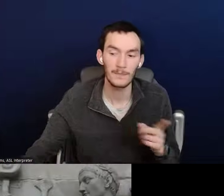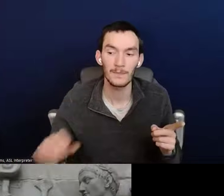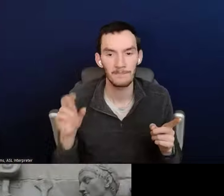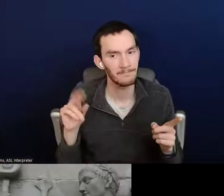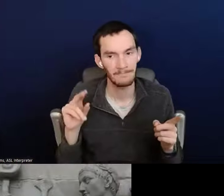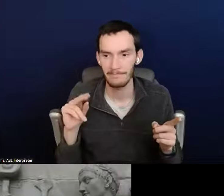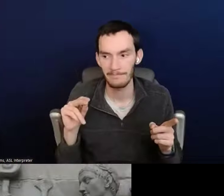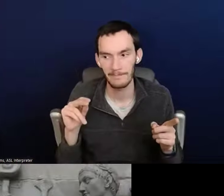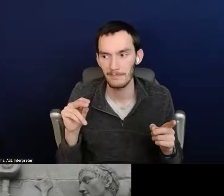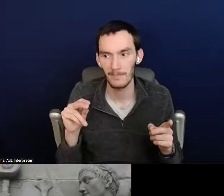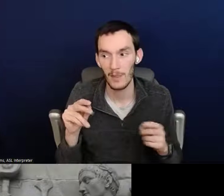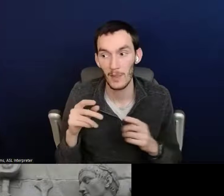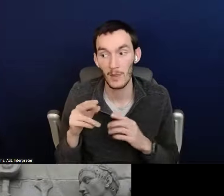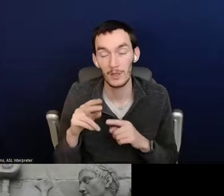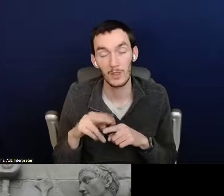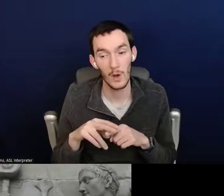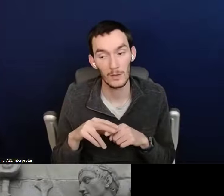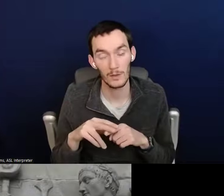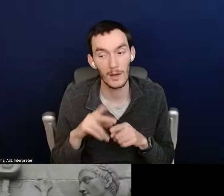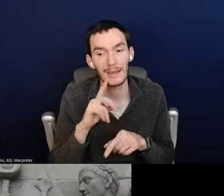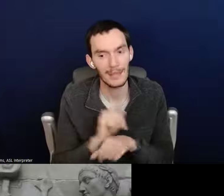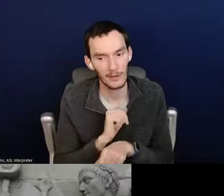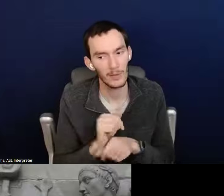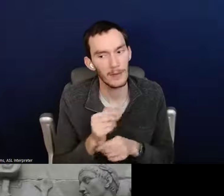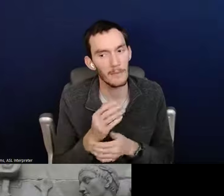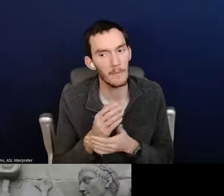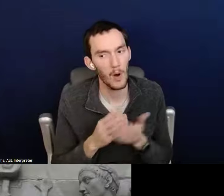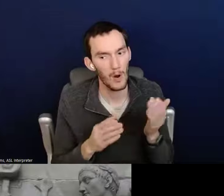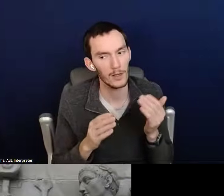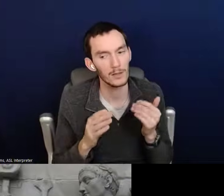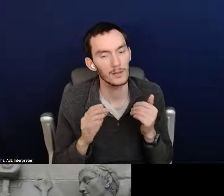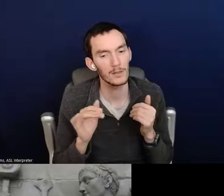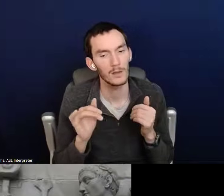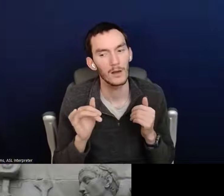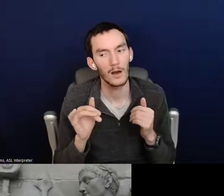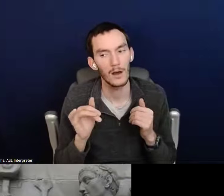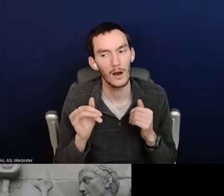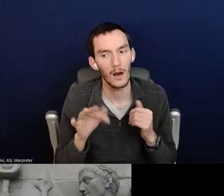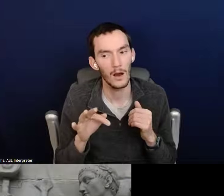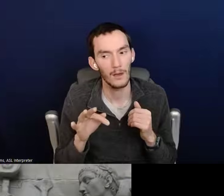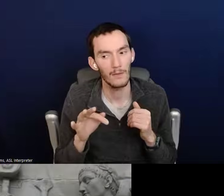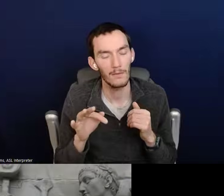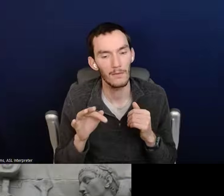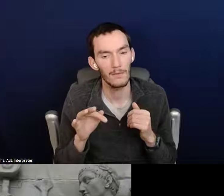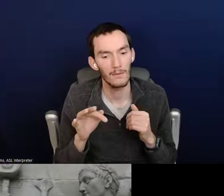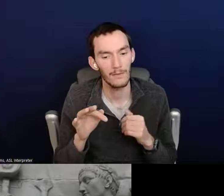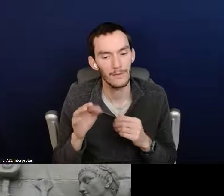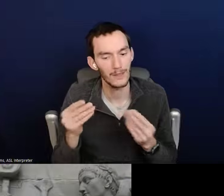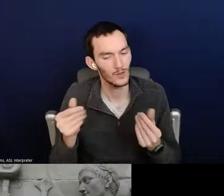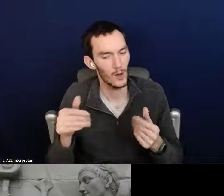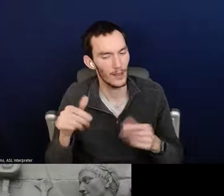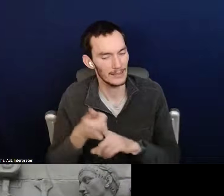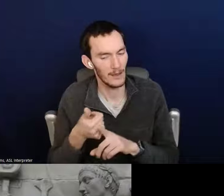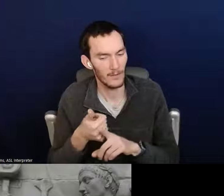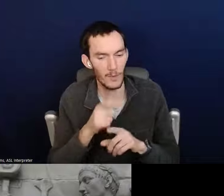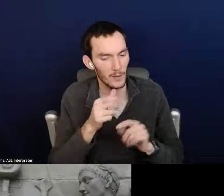the salt, it's actually part of the soil matrix itself, but we don't see any evidence of